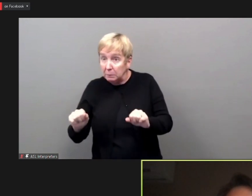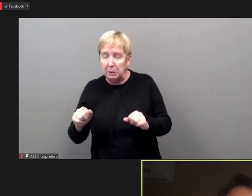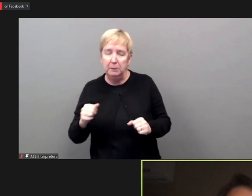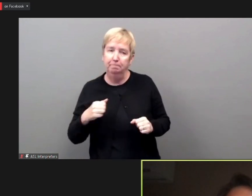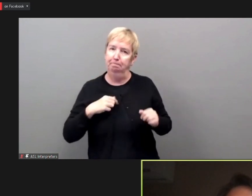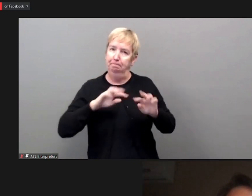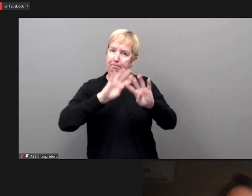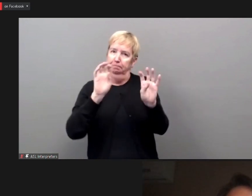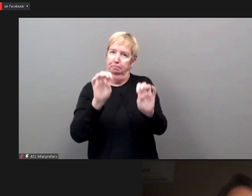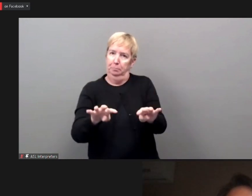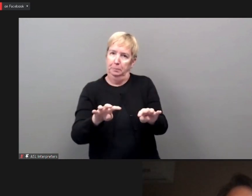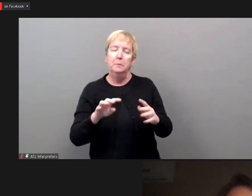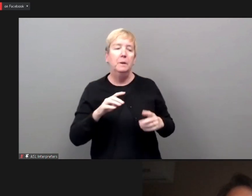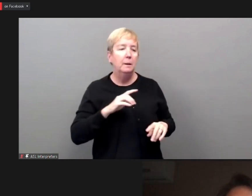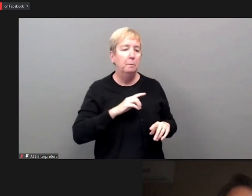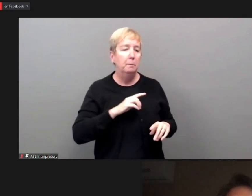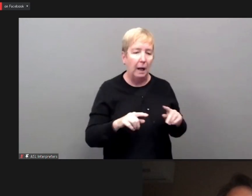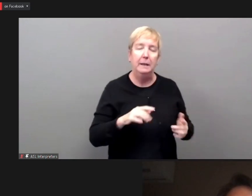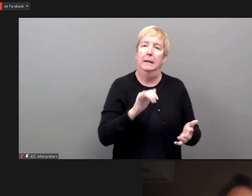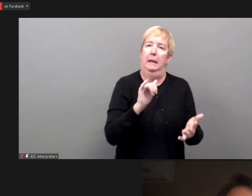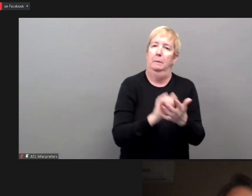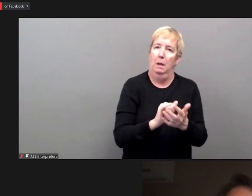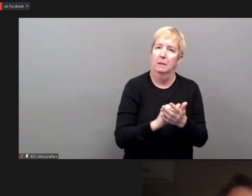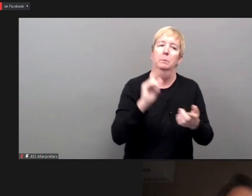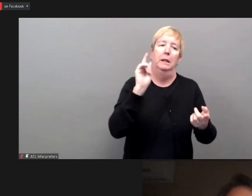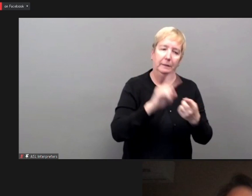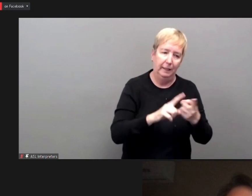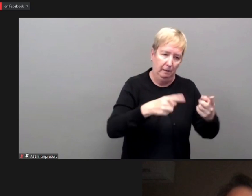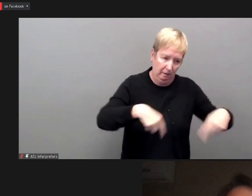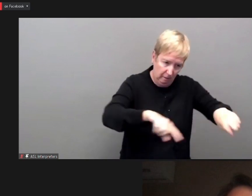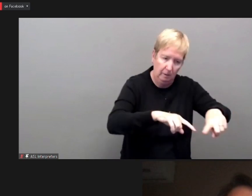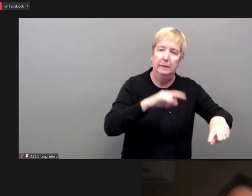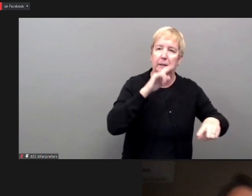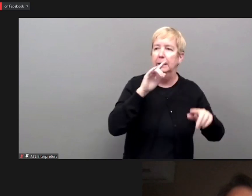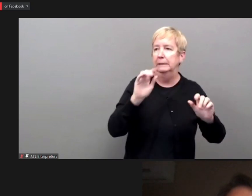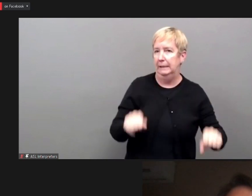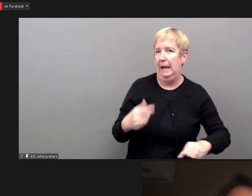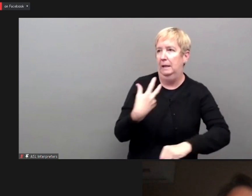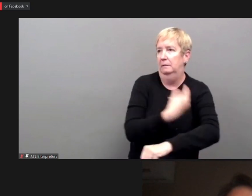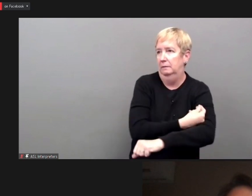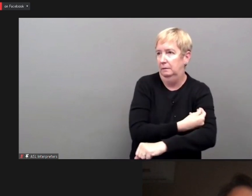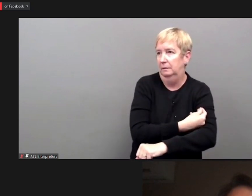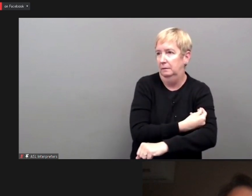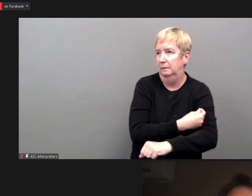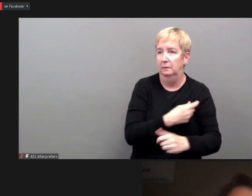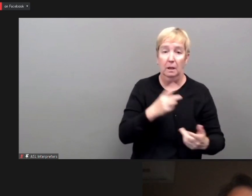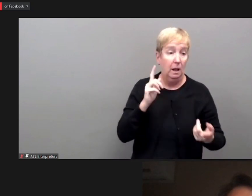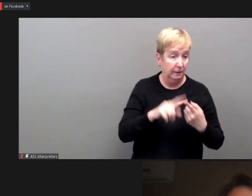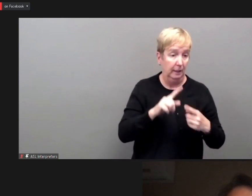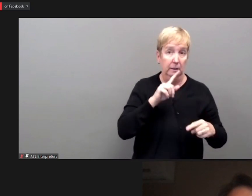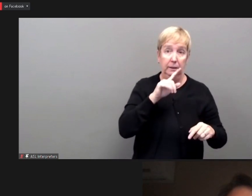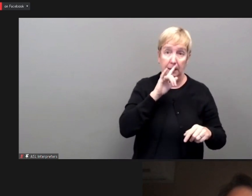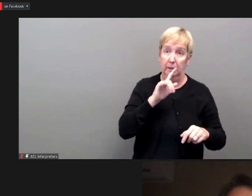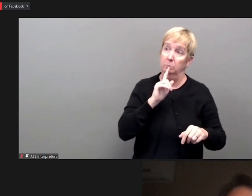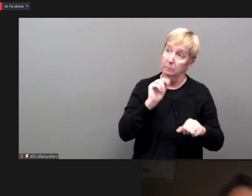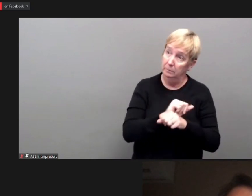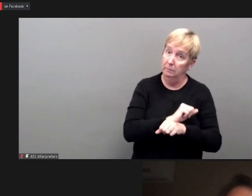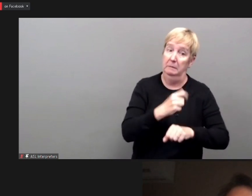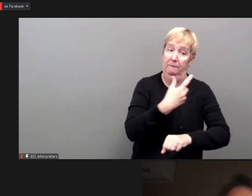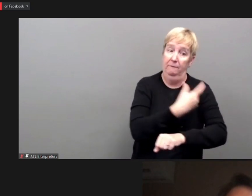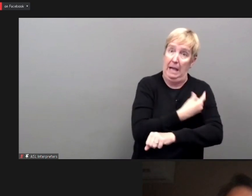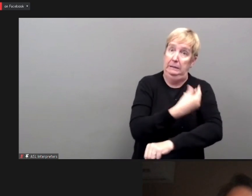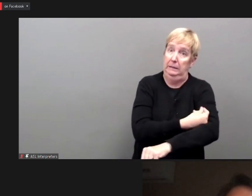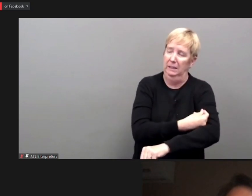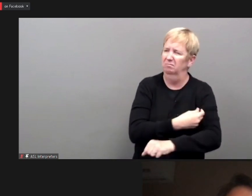now until school-age kids are all eligible to be fully vaccinated. And, without that, you've